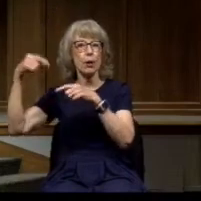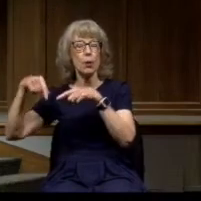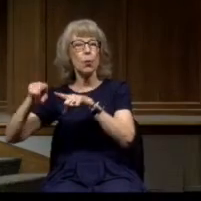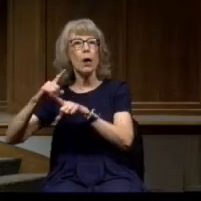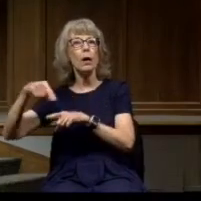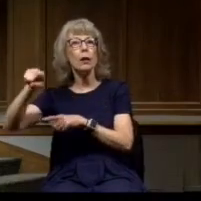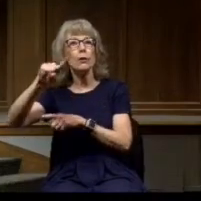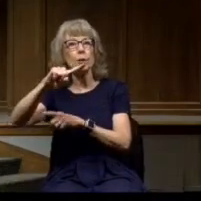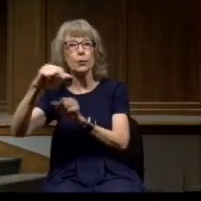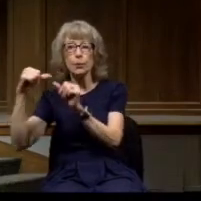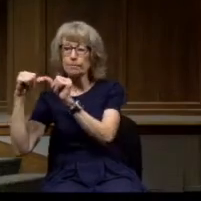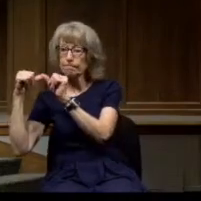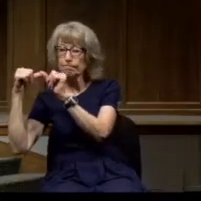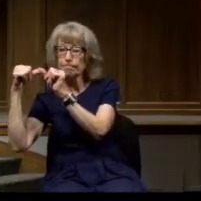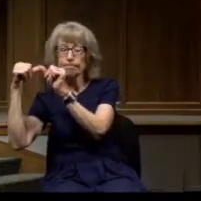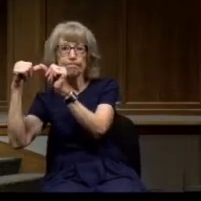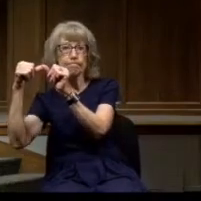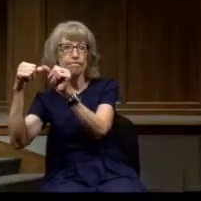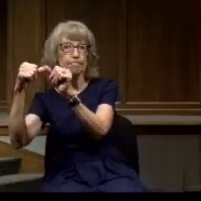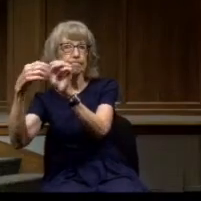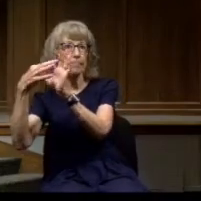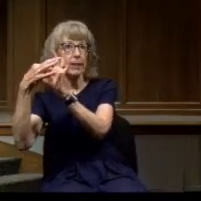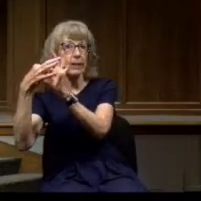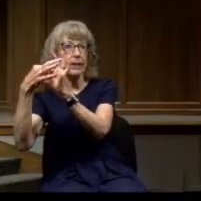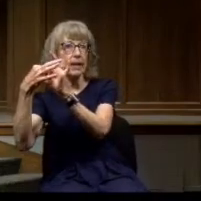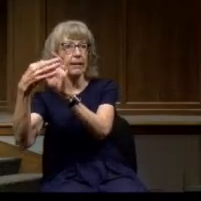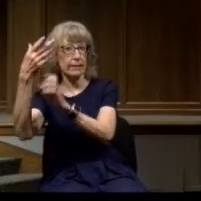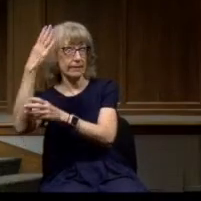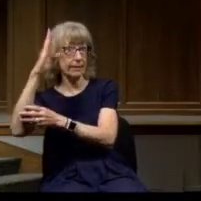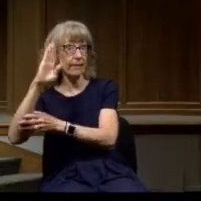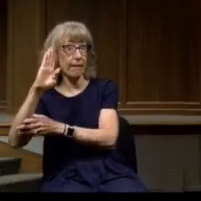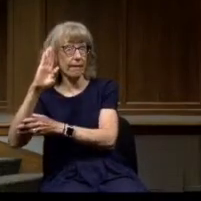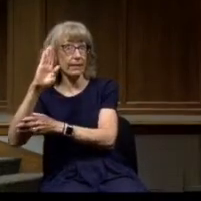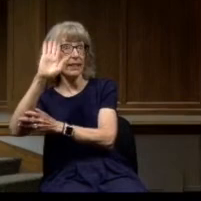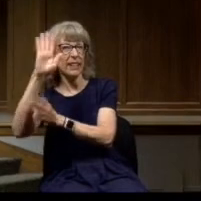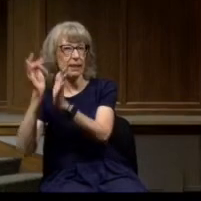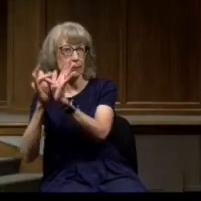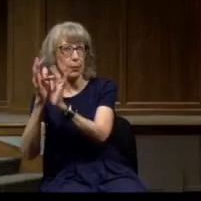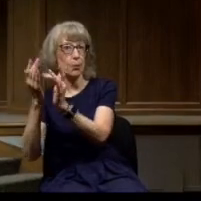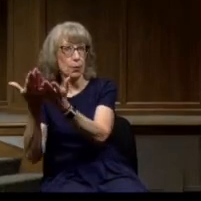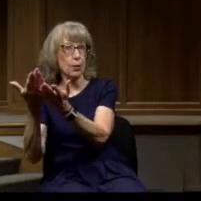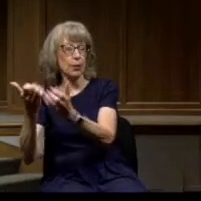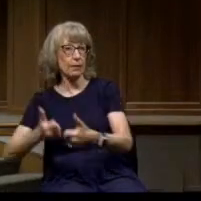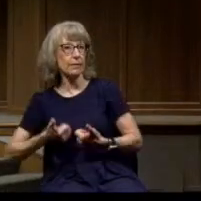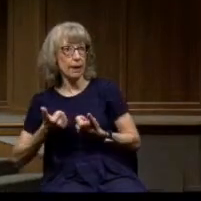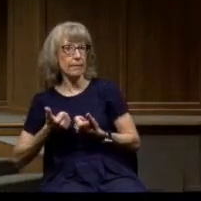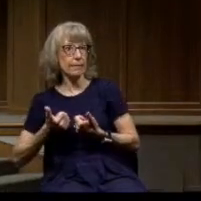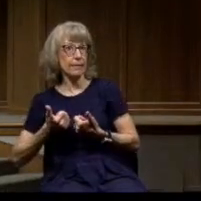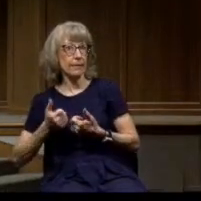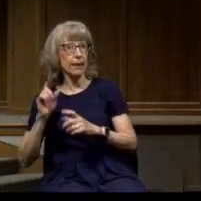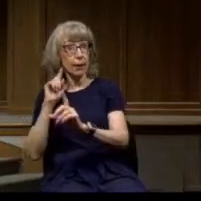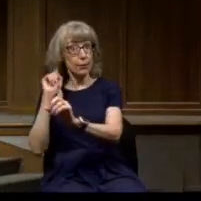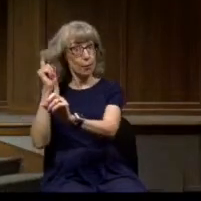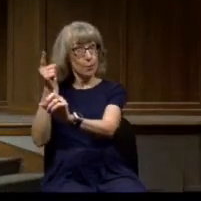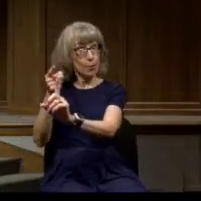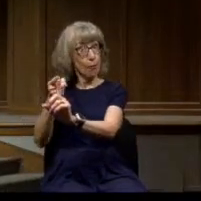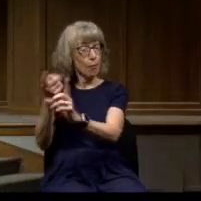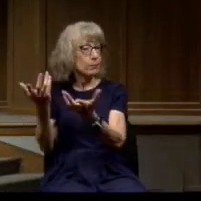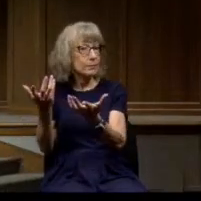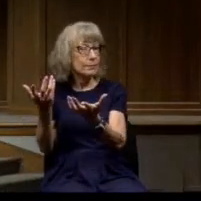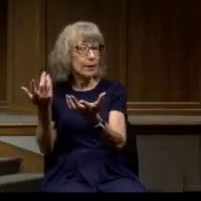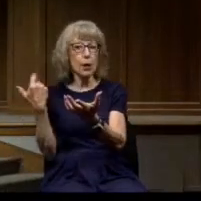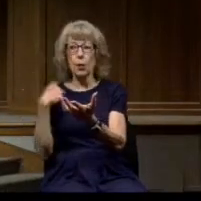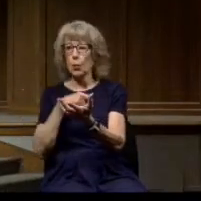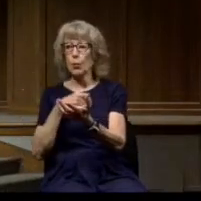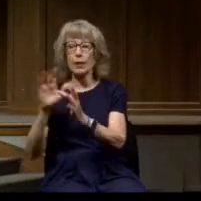firmly to the word of life. That's the goal, is that we shine.